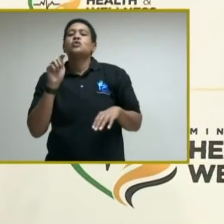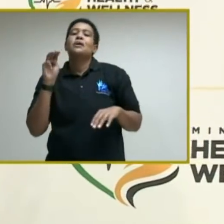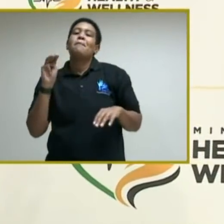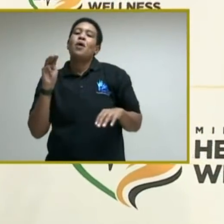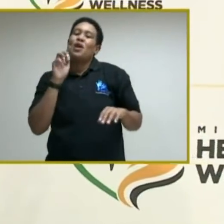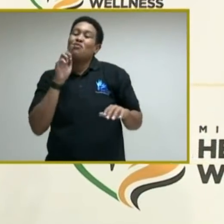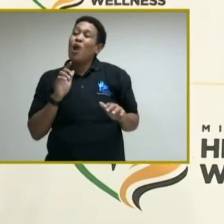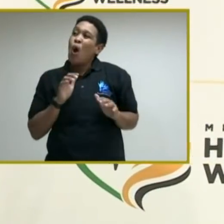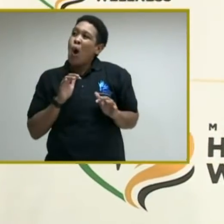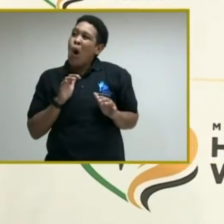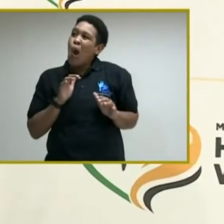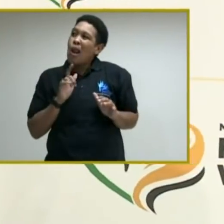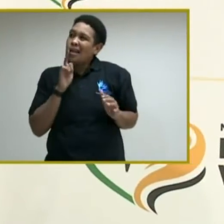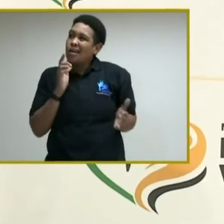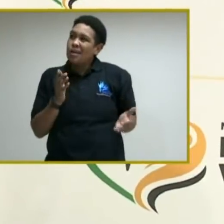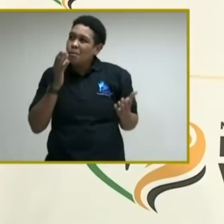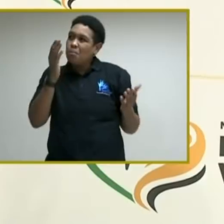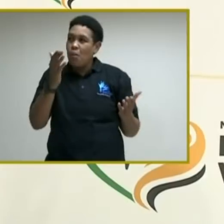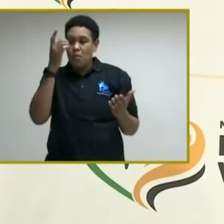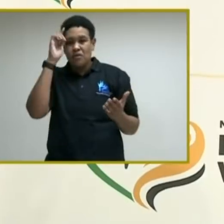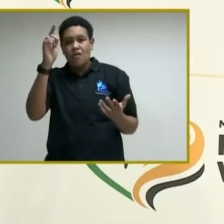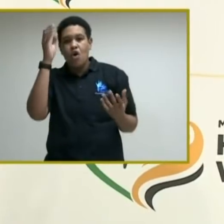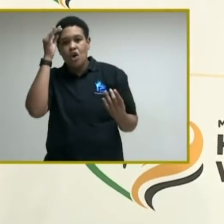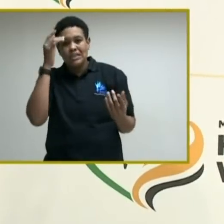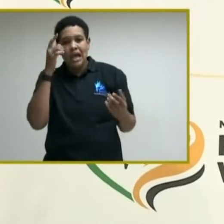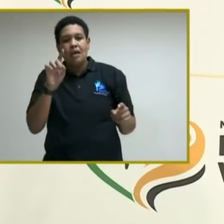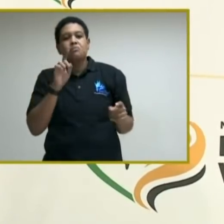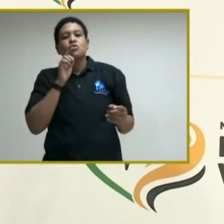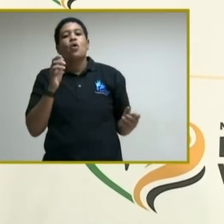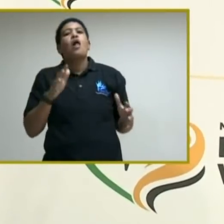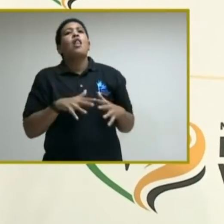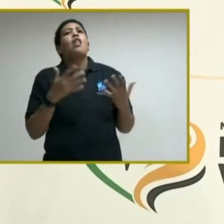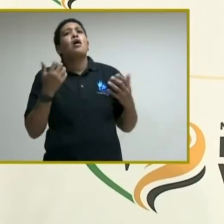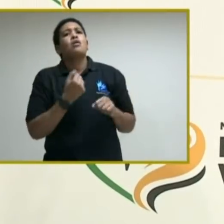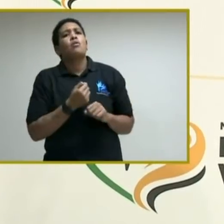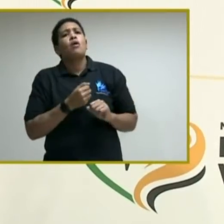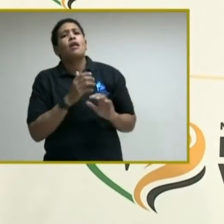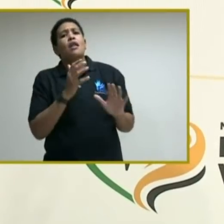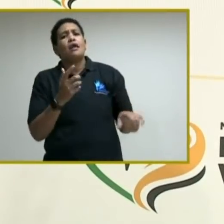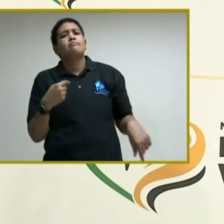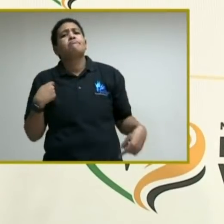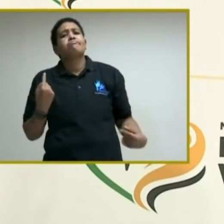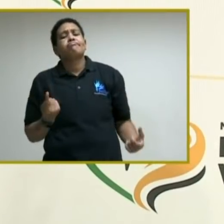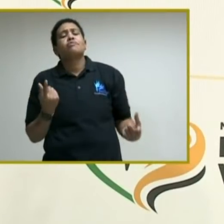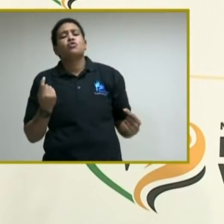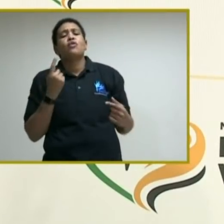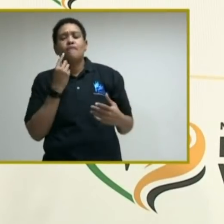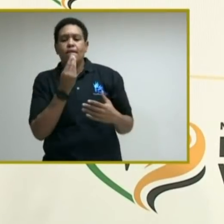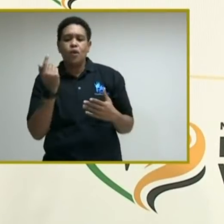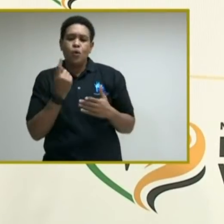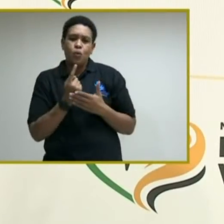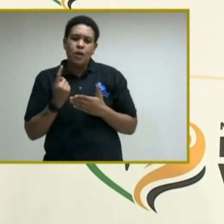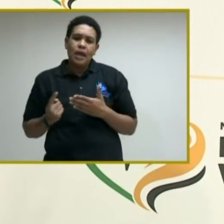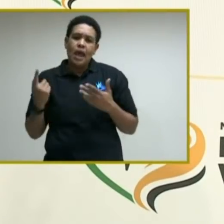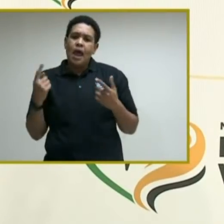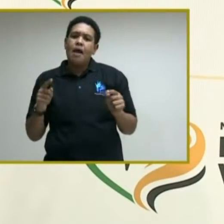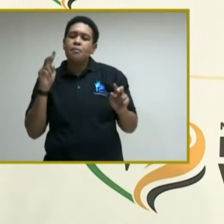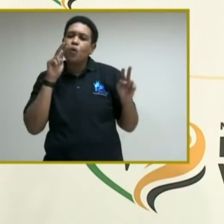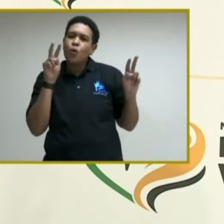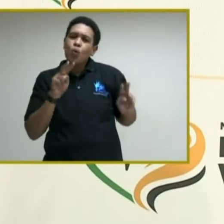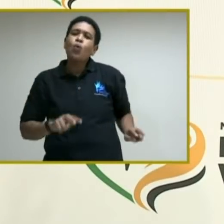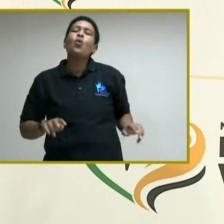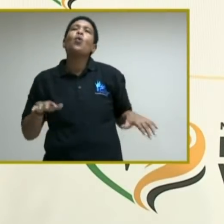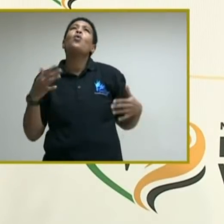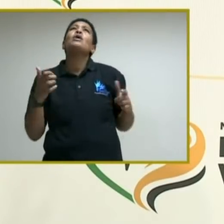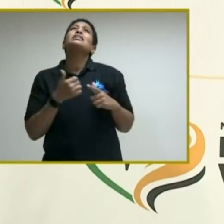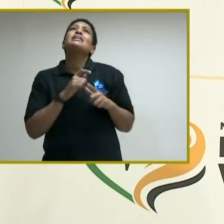proposal for consideration. So a lot of work has been done over the last few weeks, looking at